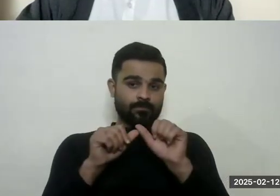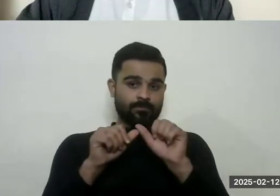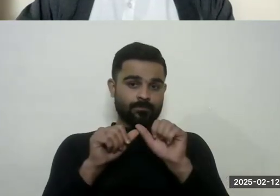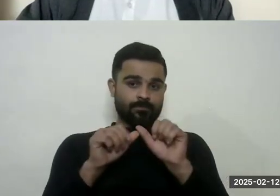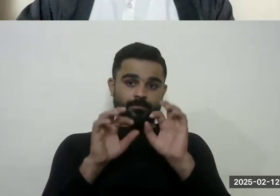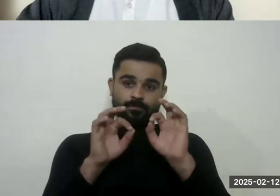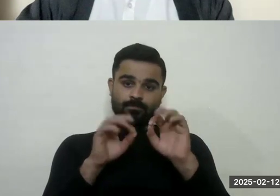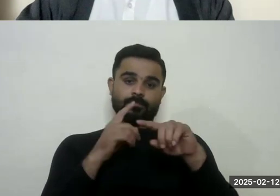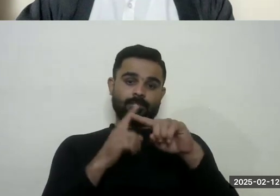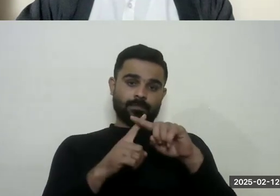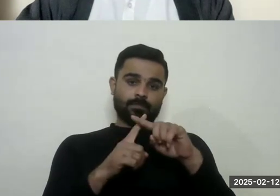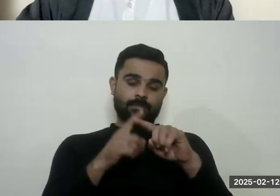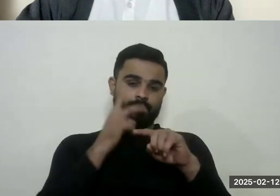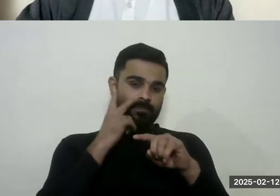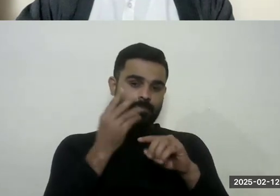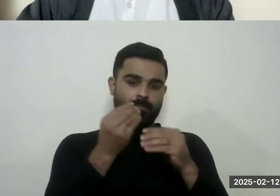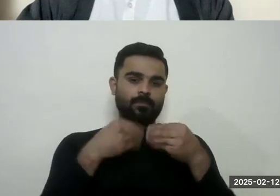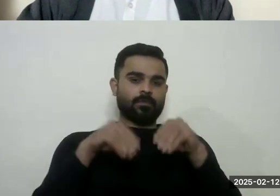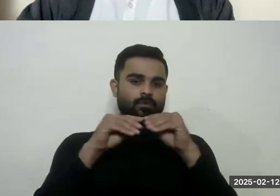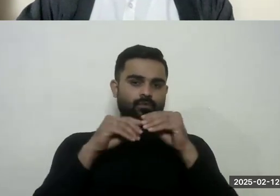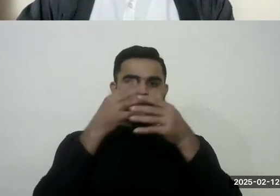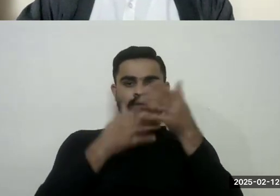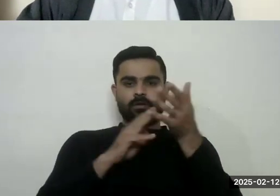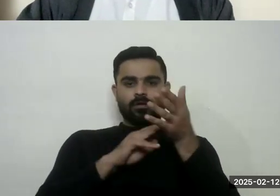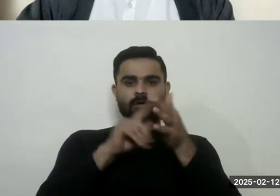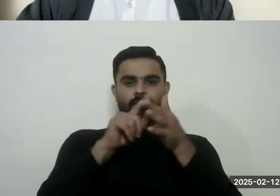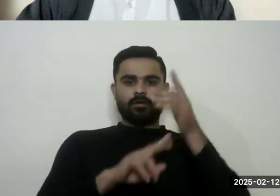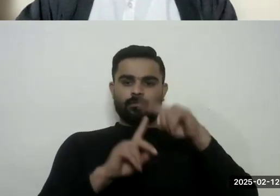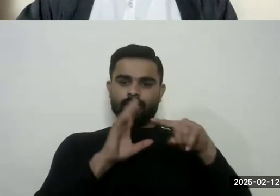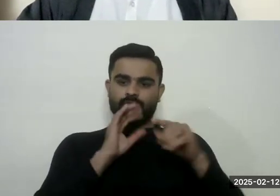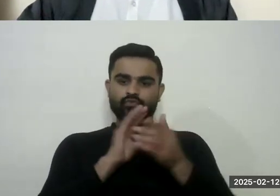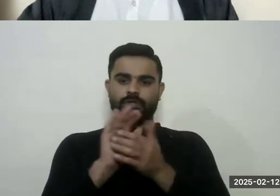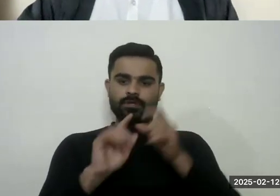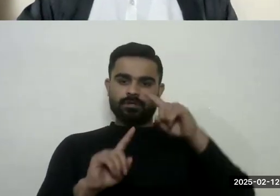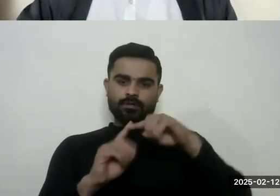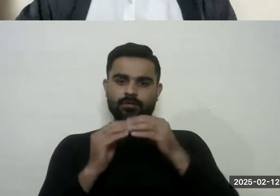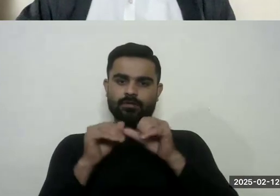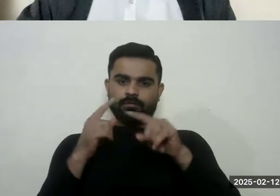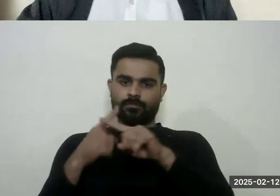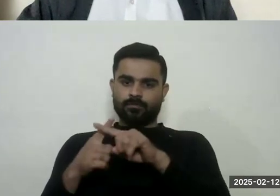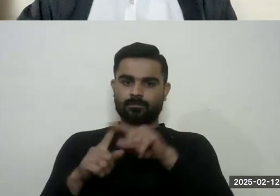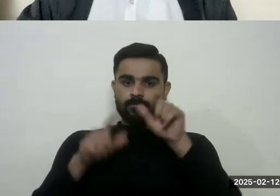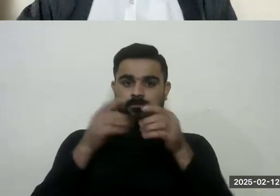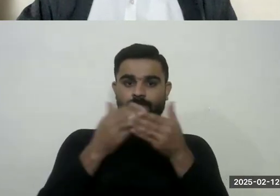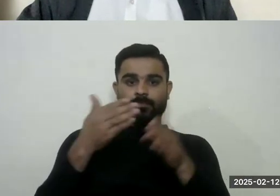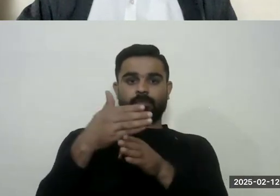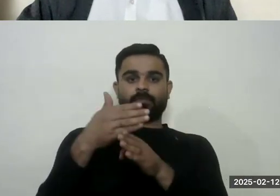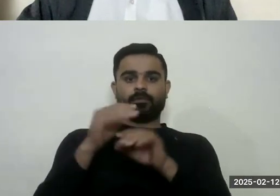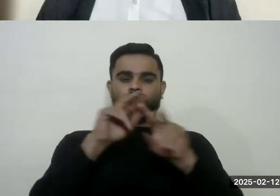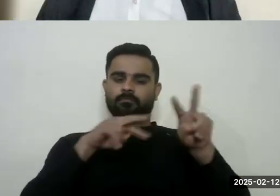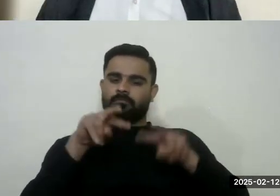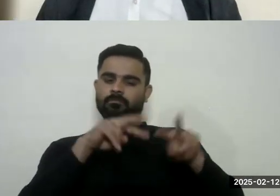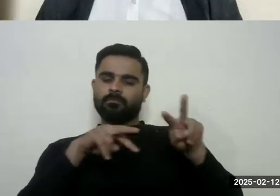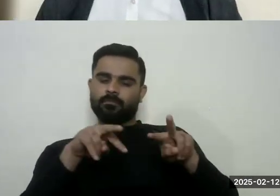With Pleasure. that, I can see some more comments in, of course, the chat box. Everybody sharing their views